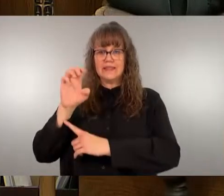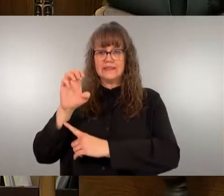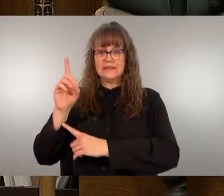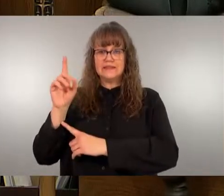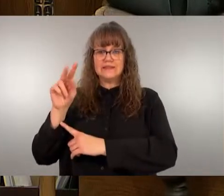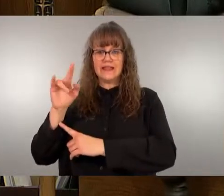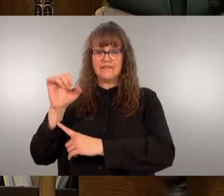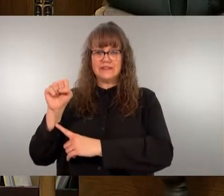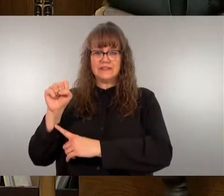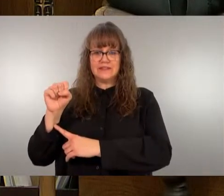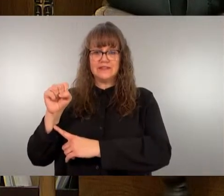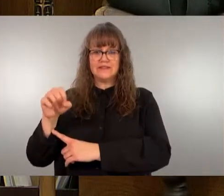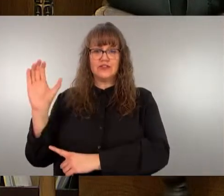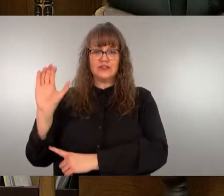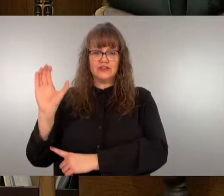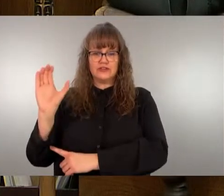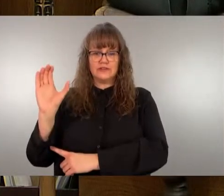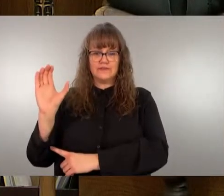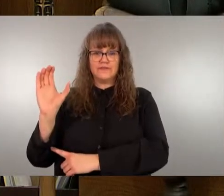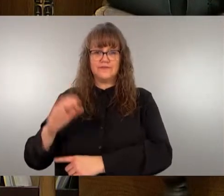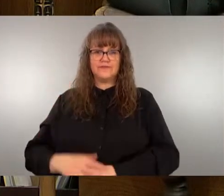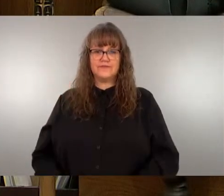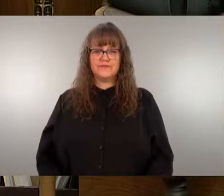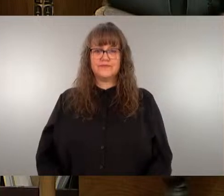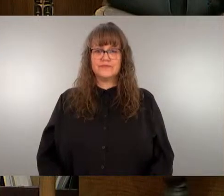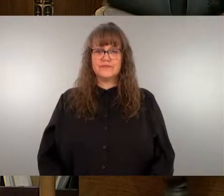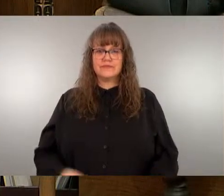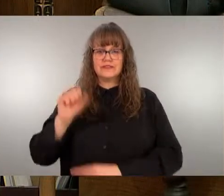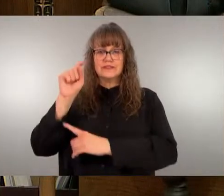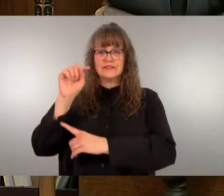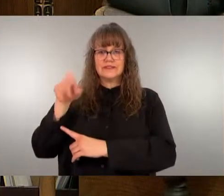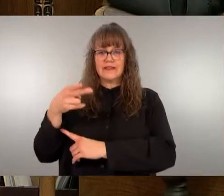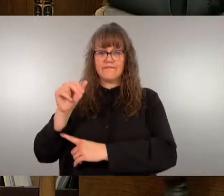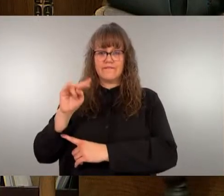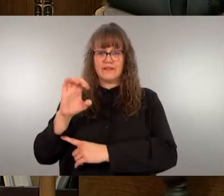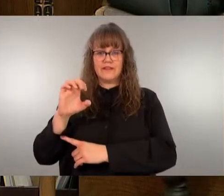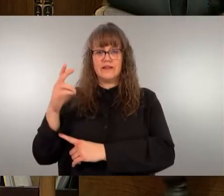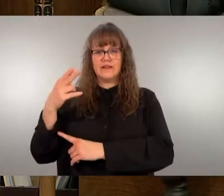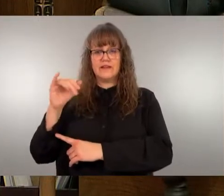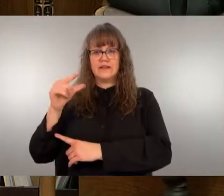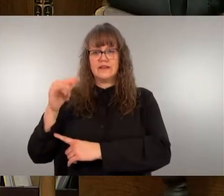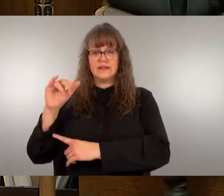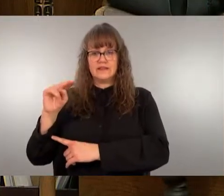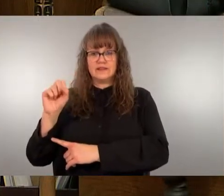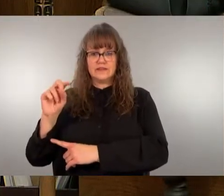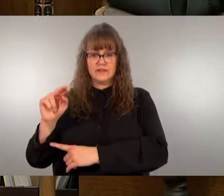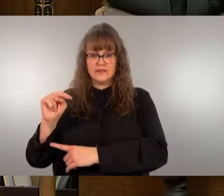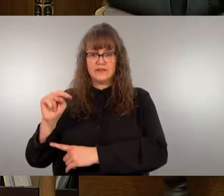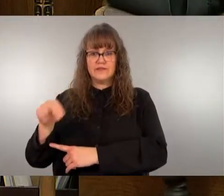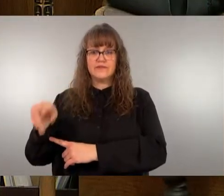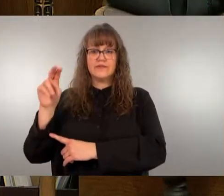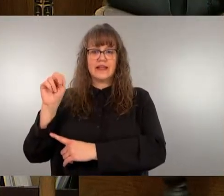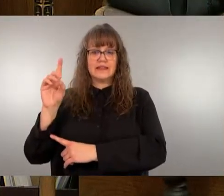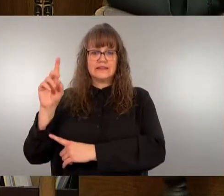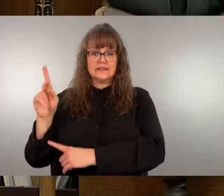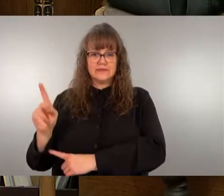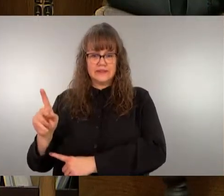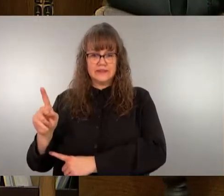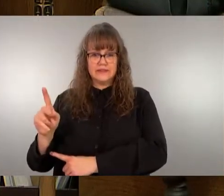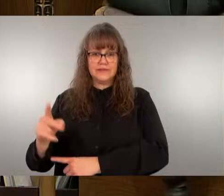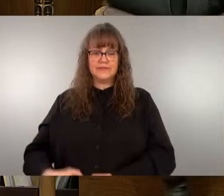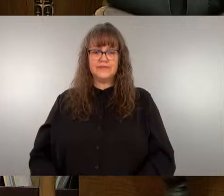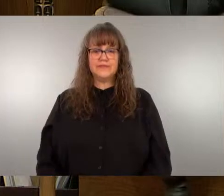Ladysmith Oceanside, Stephanie Higginson, BC NDP. Langford Highlands, Ravi Parmar, BC